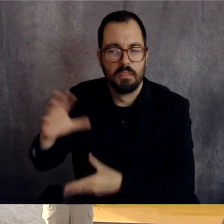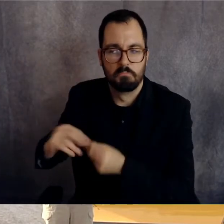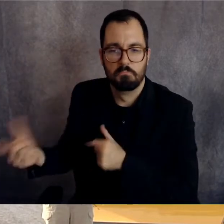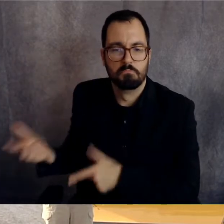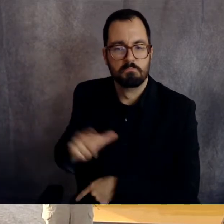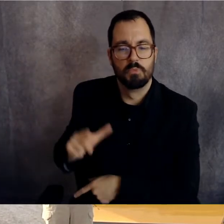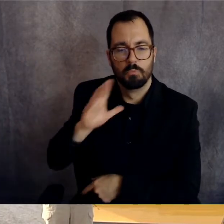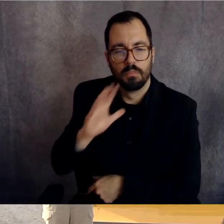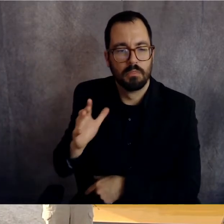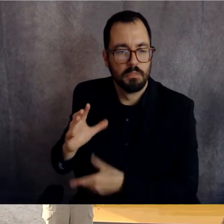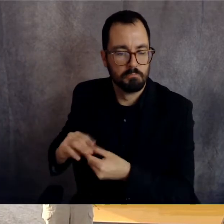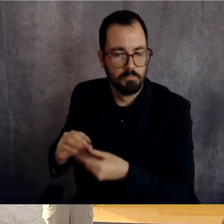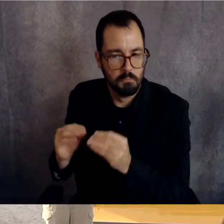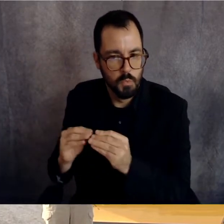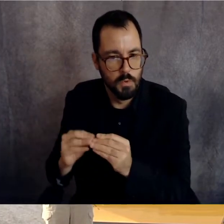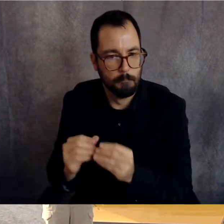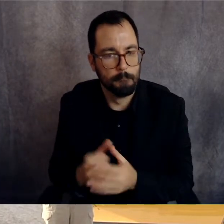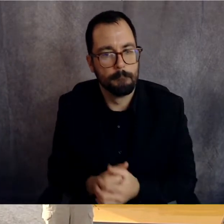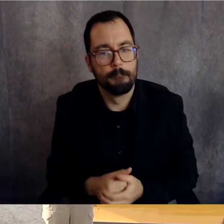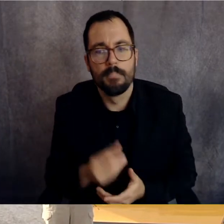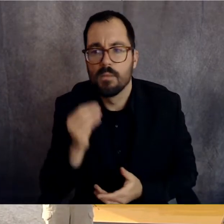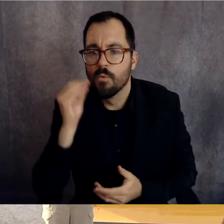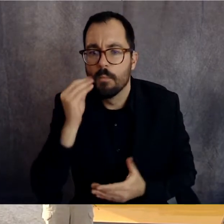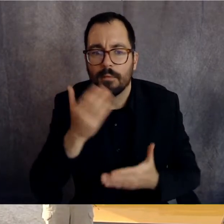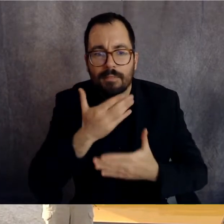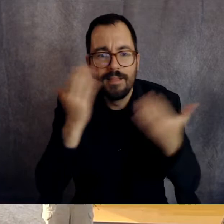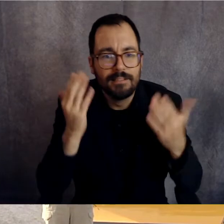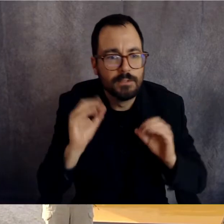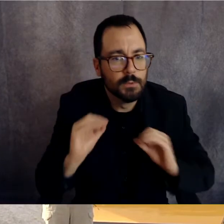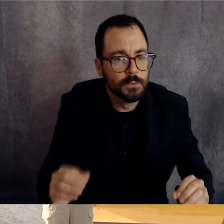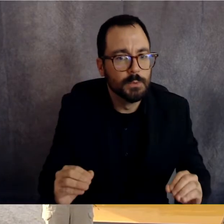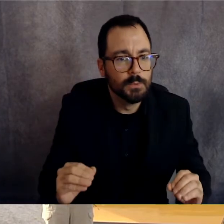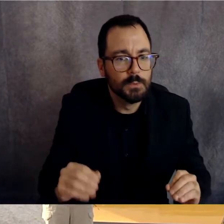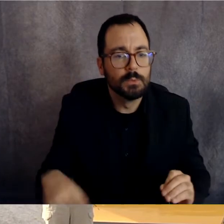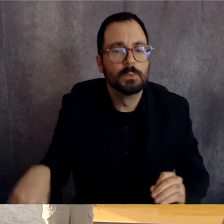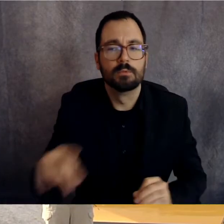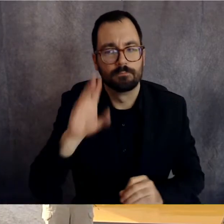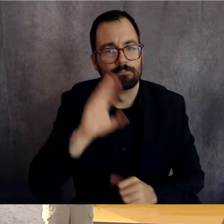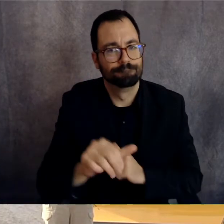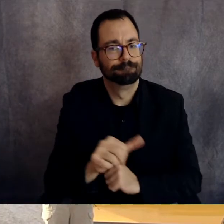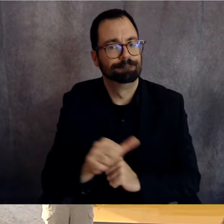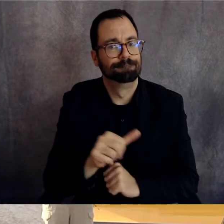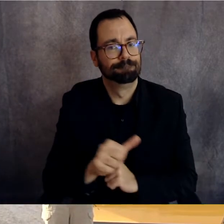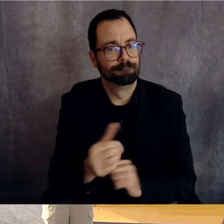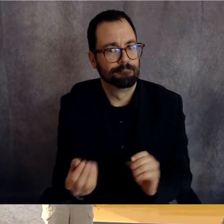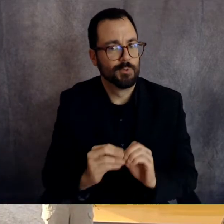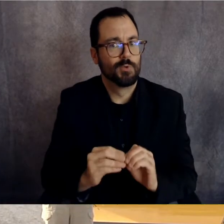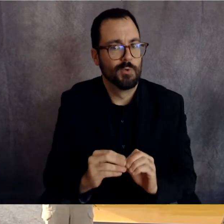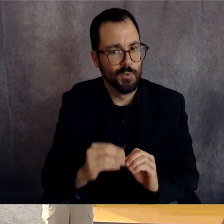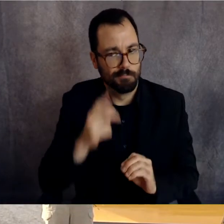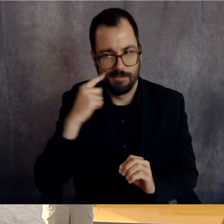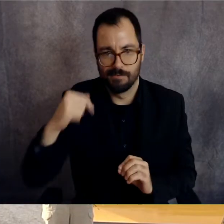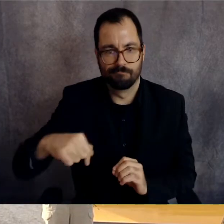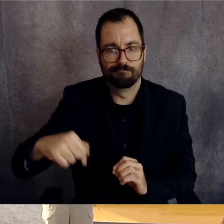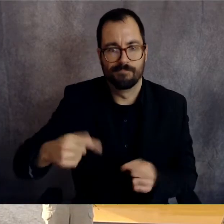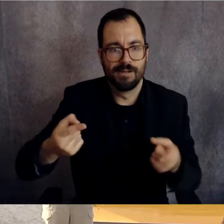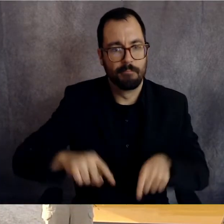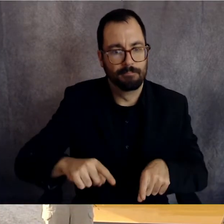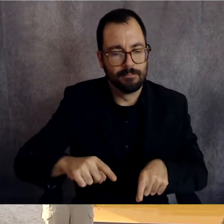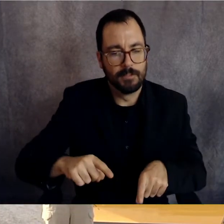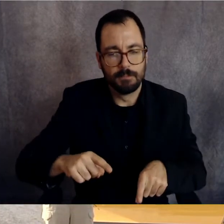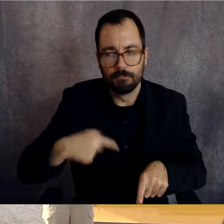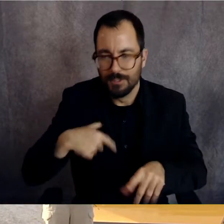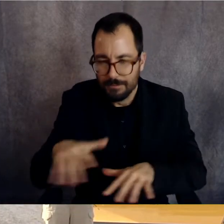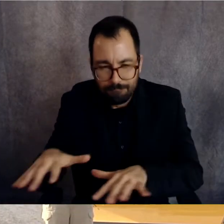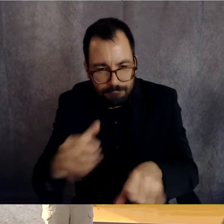People experiencing homelessness, winter gives them an extra danger. Every year we work hard on our shelters and street outreach teams